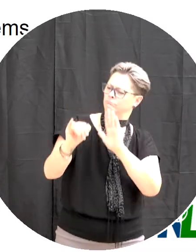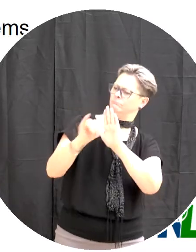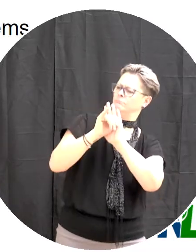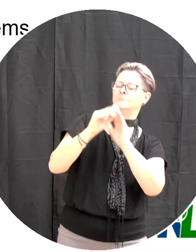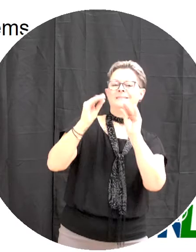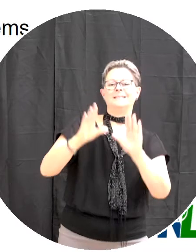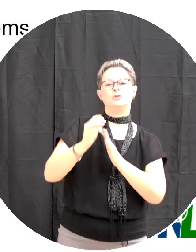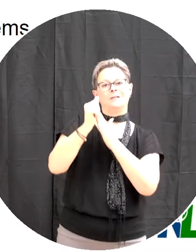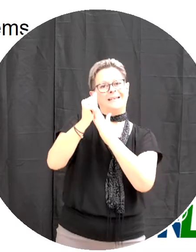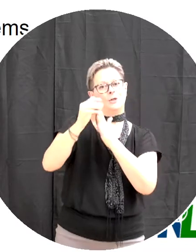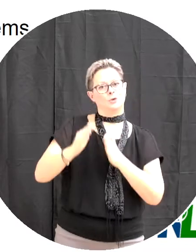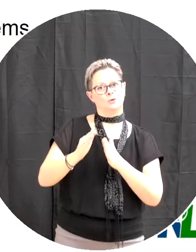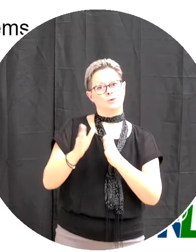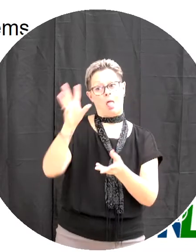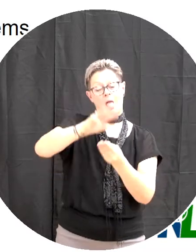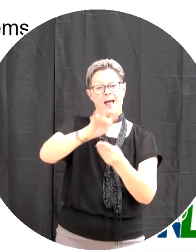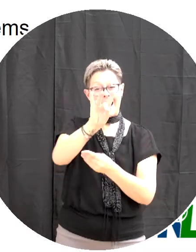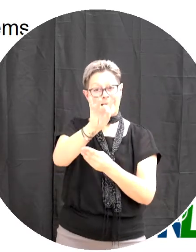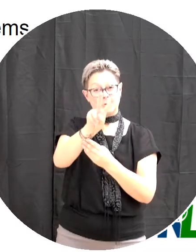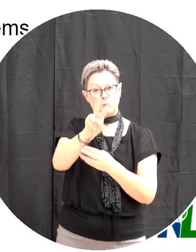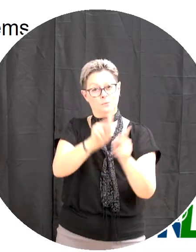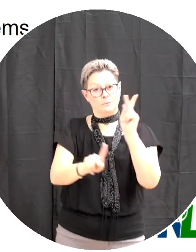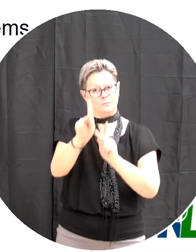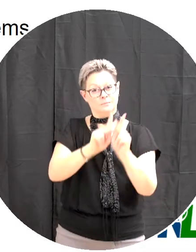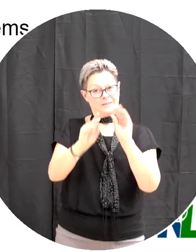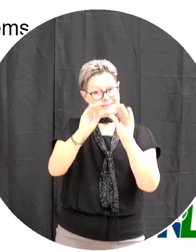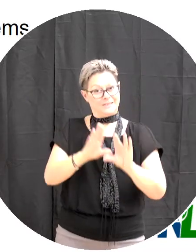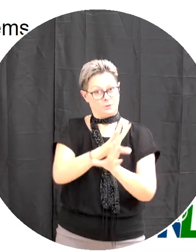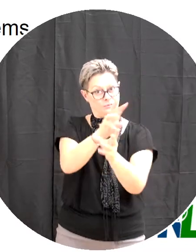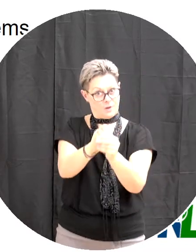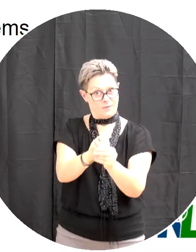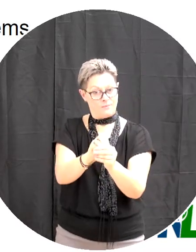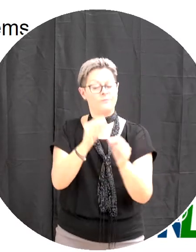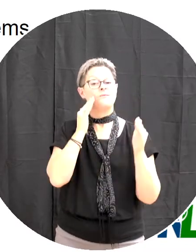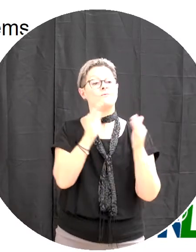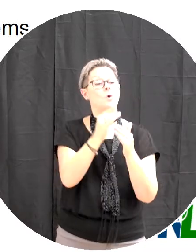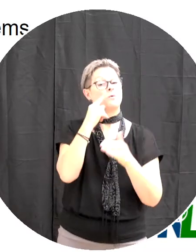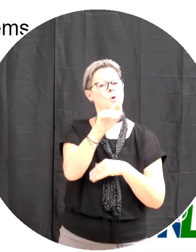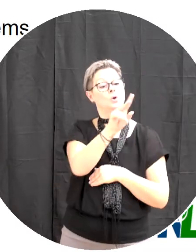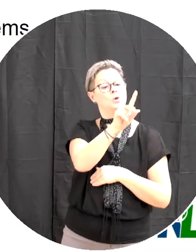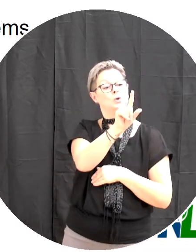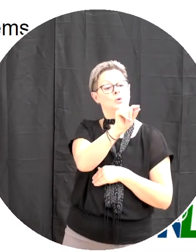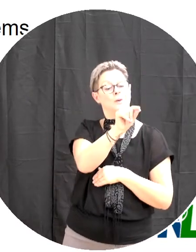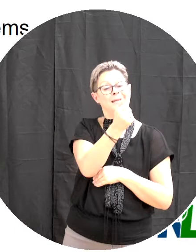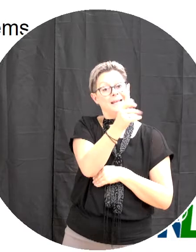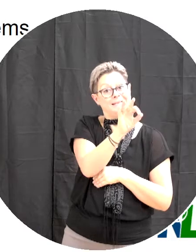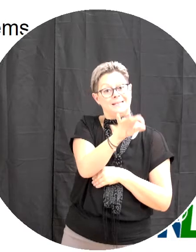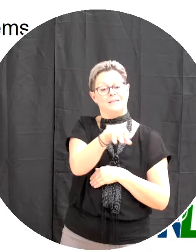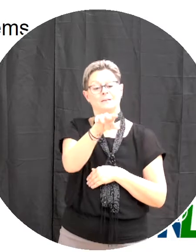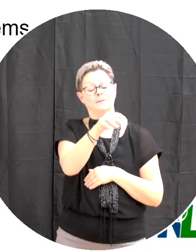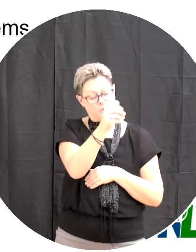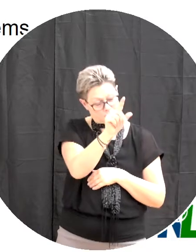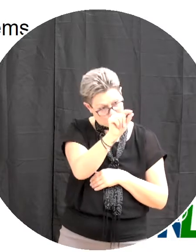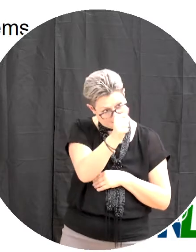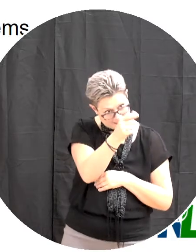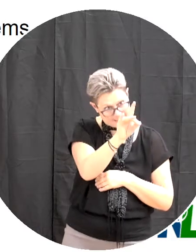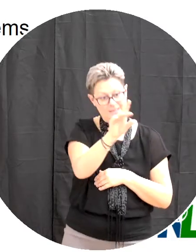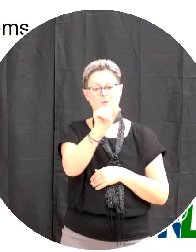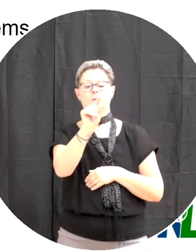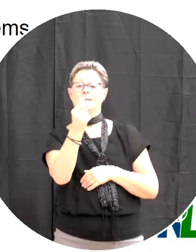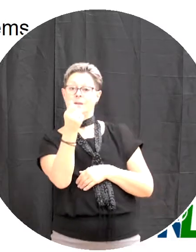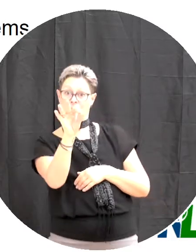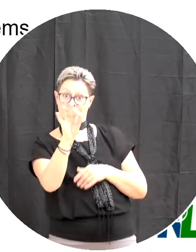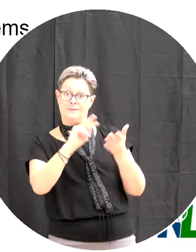82 participants, and the focus for 2018-19 was on assistant principals, and for last year